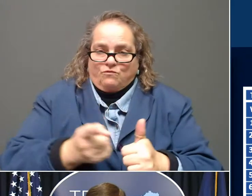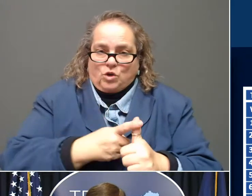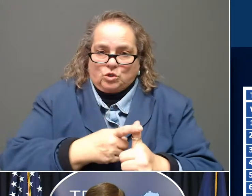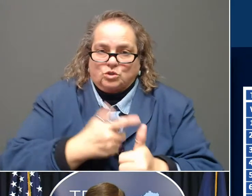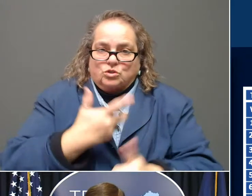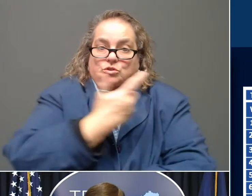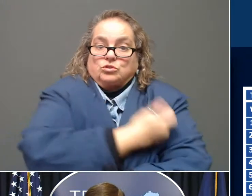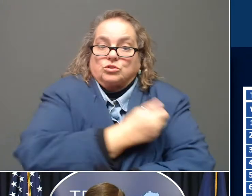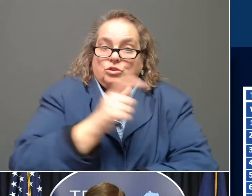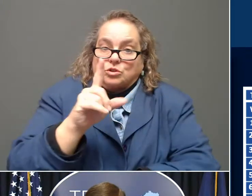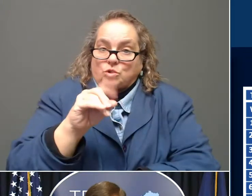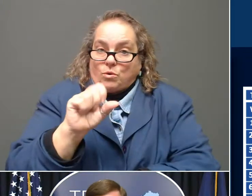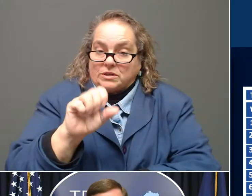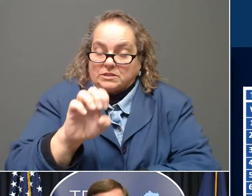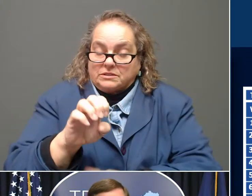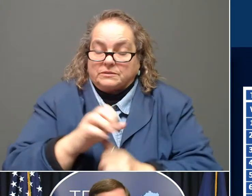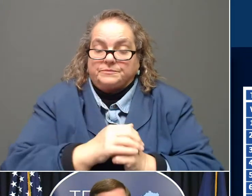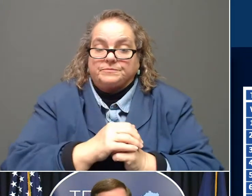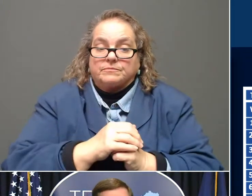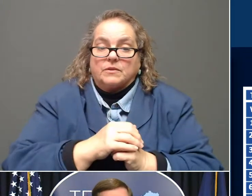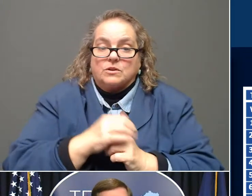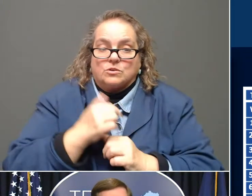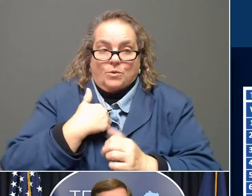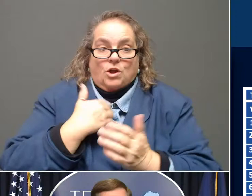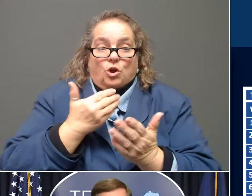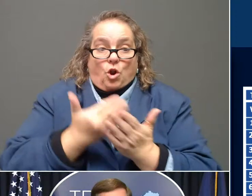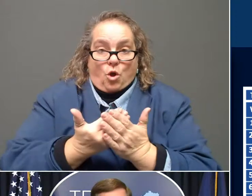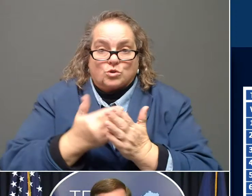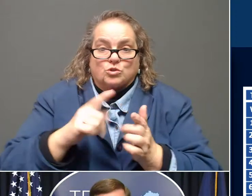18,244. The vast majority of that, of the